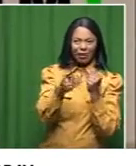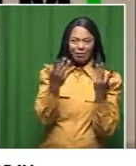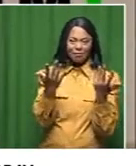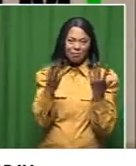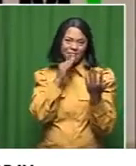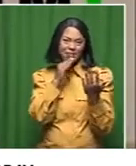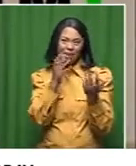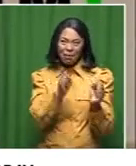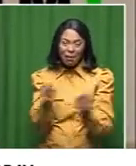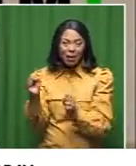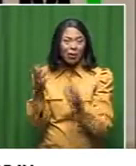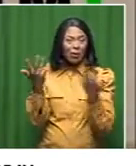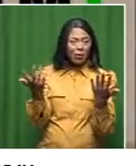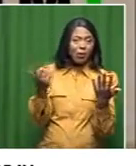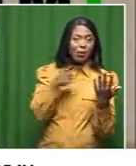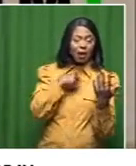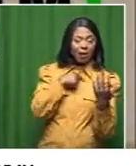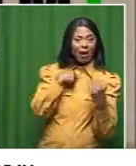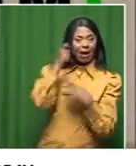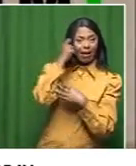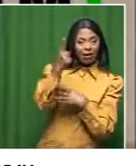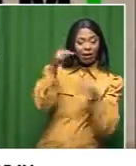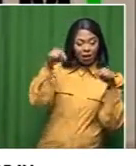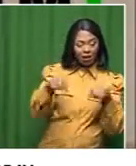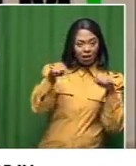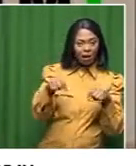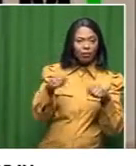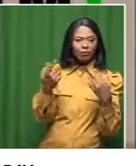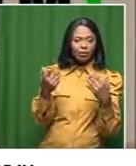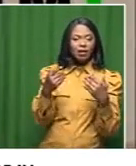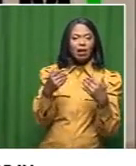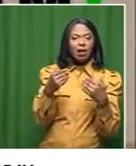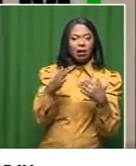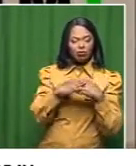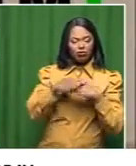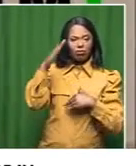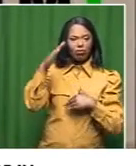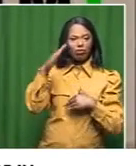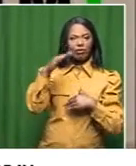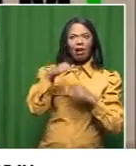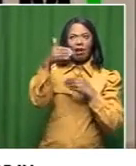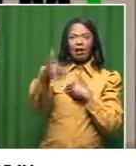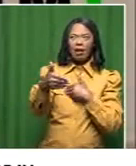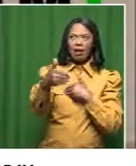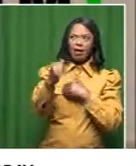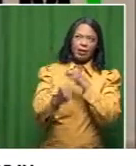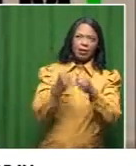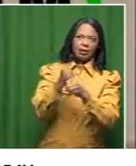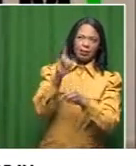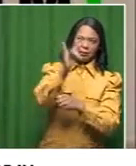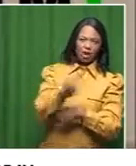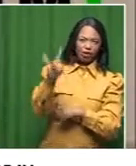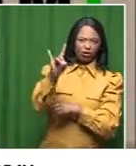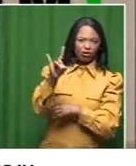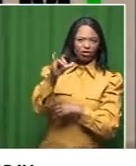course, understand that just for now, that has been extended to next year, March. Look, I think, to be honest,